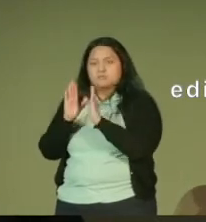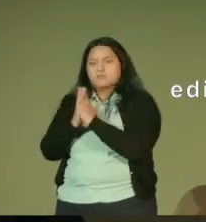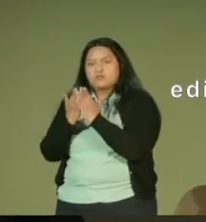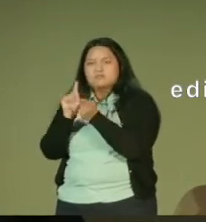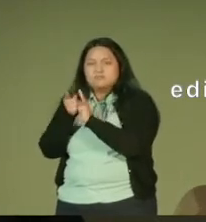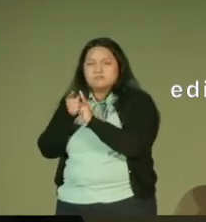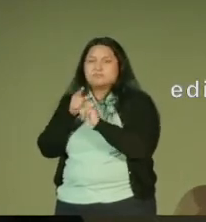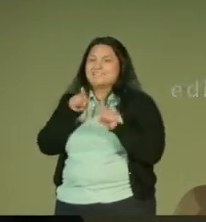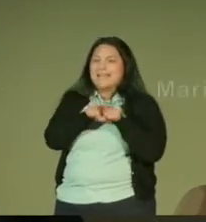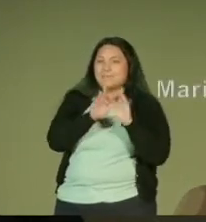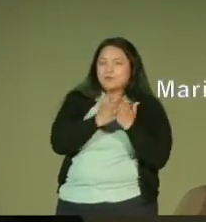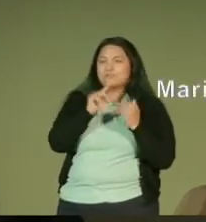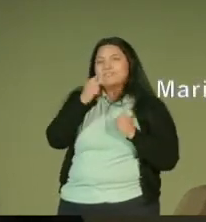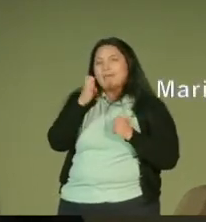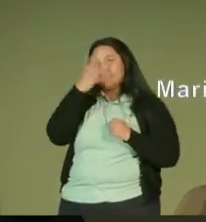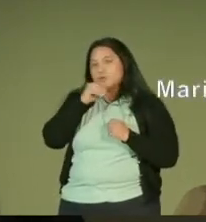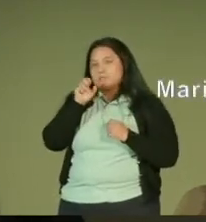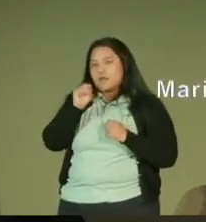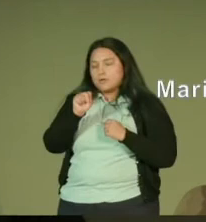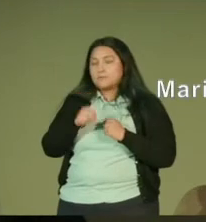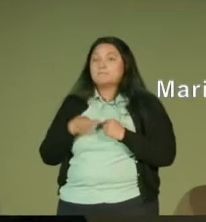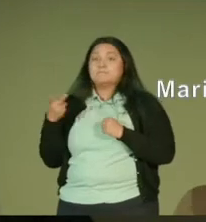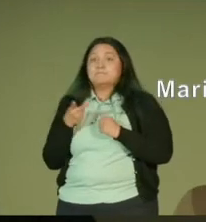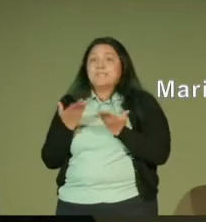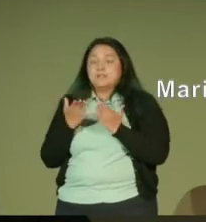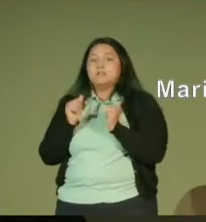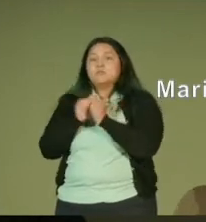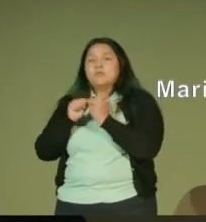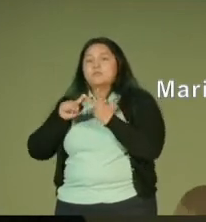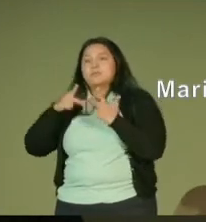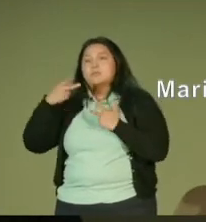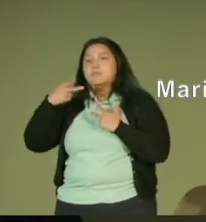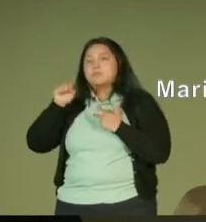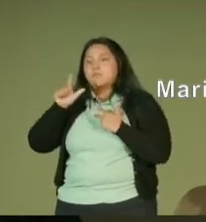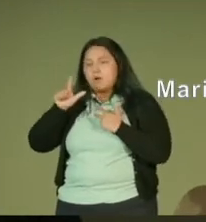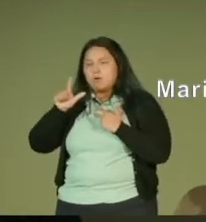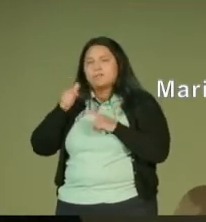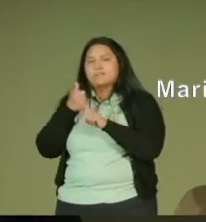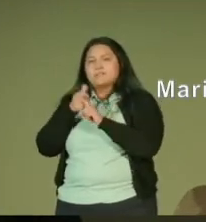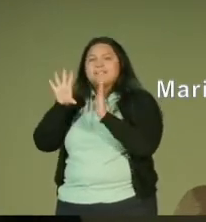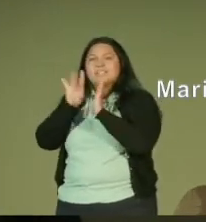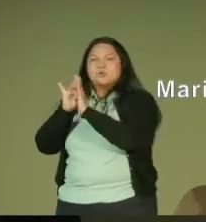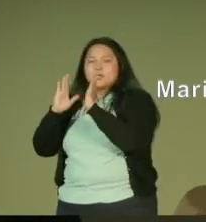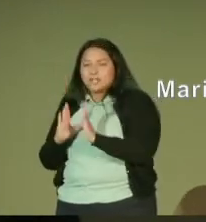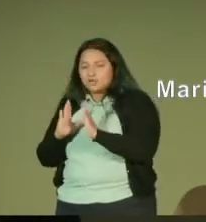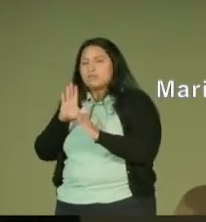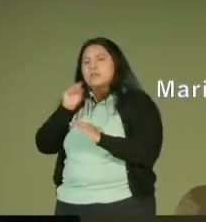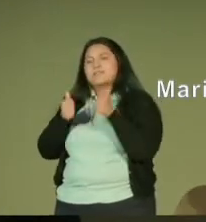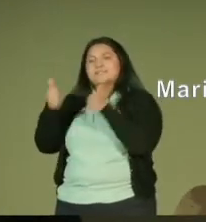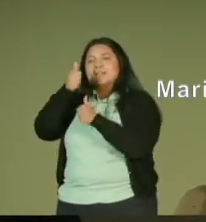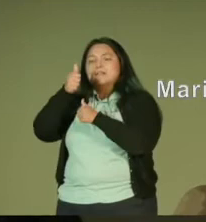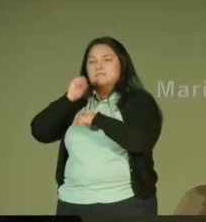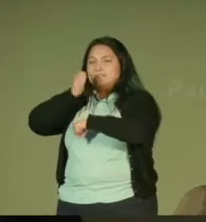recently out from Deep Vellum. Mario and Shook are joined by Paul Holdengräber, curator and founding executive director of